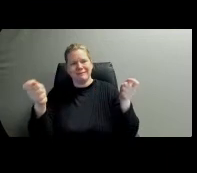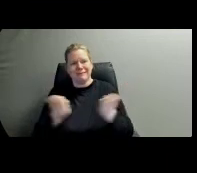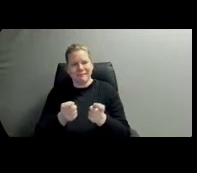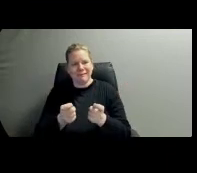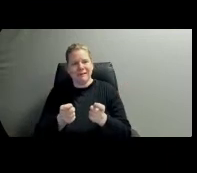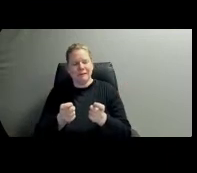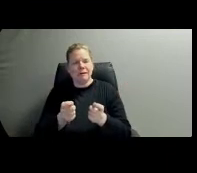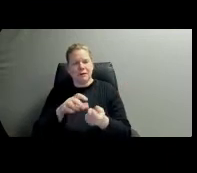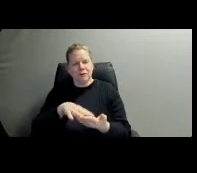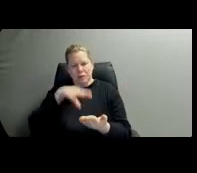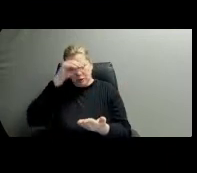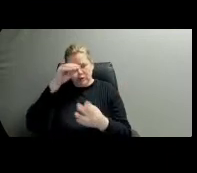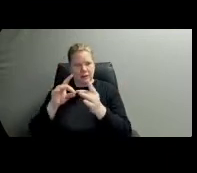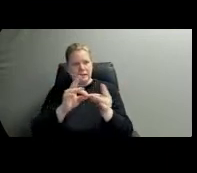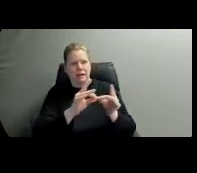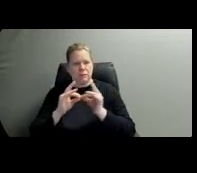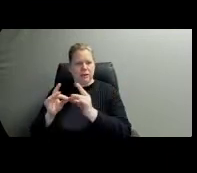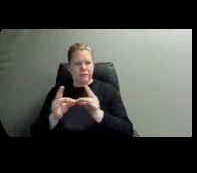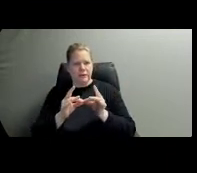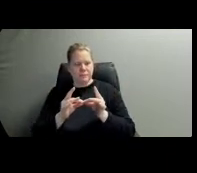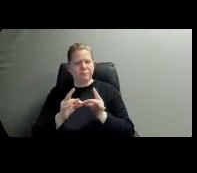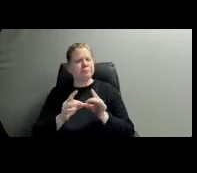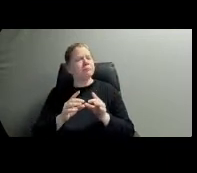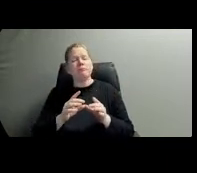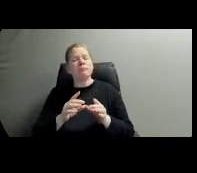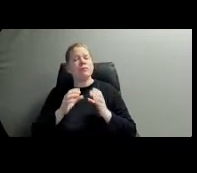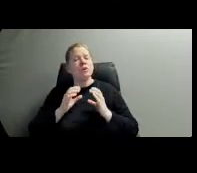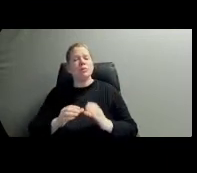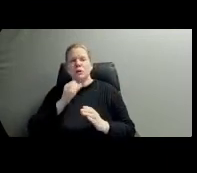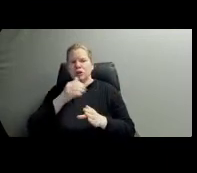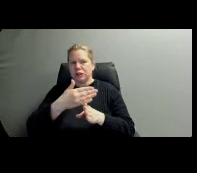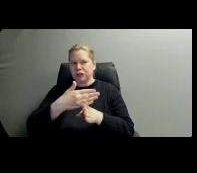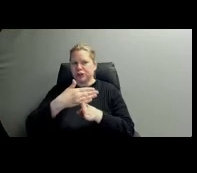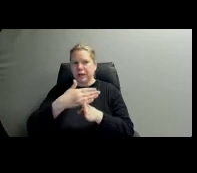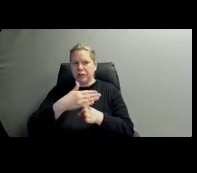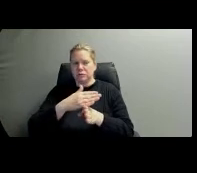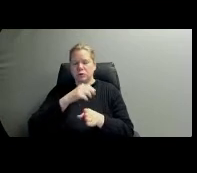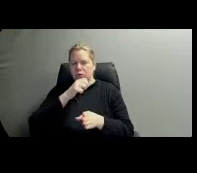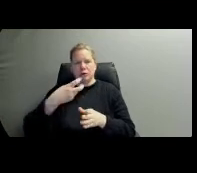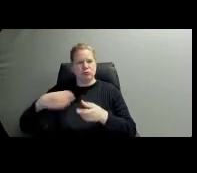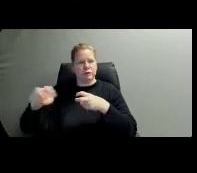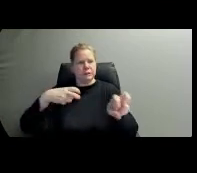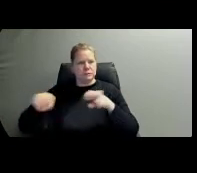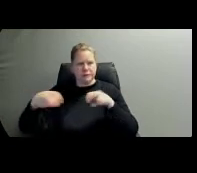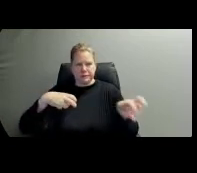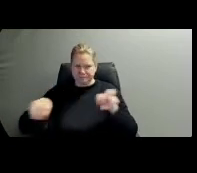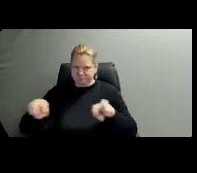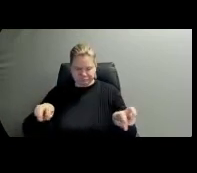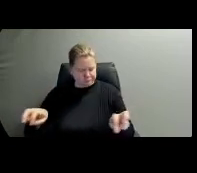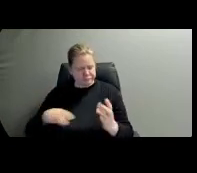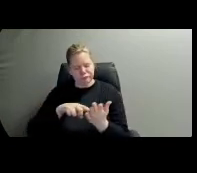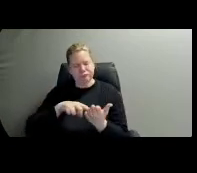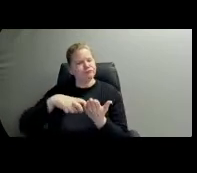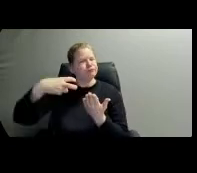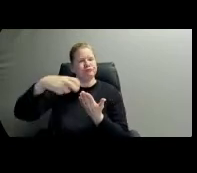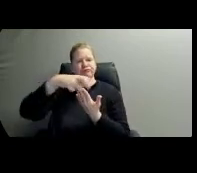trying to say that users do not really share their data. So there's no data that's being transmitted by the user devices, or